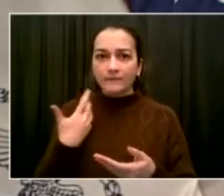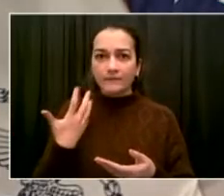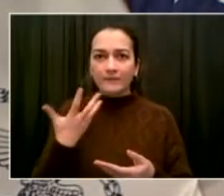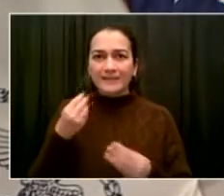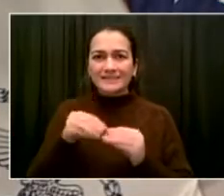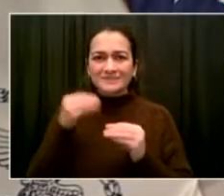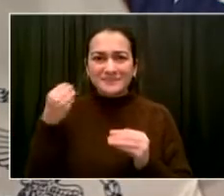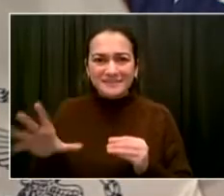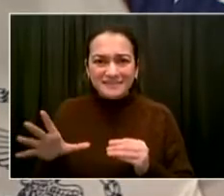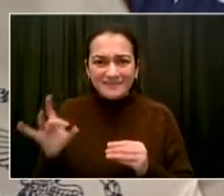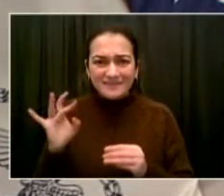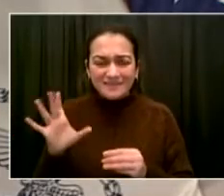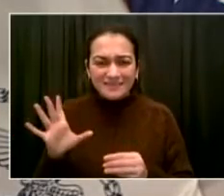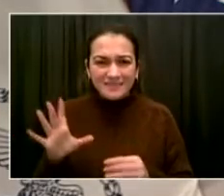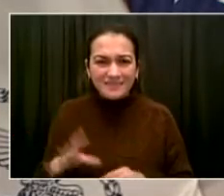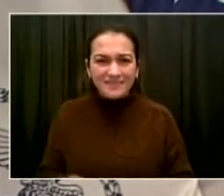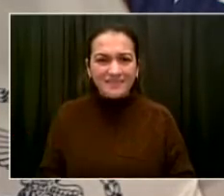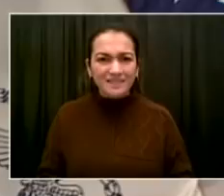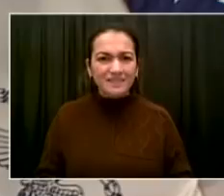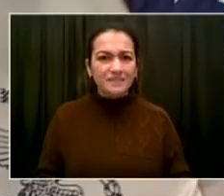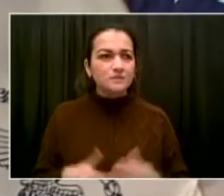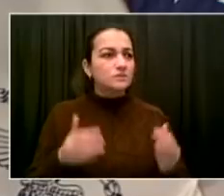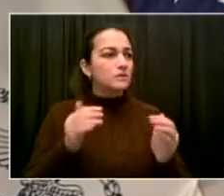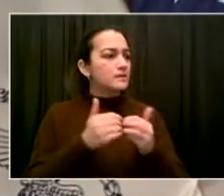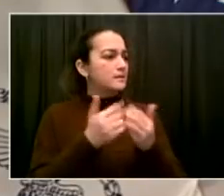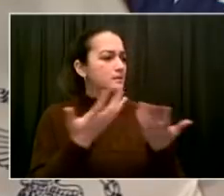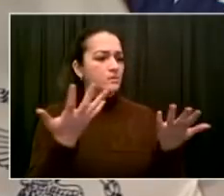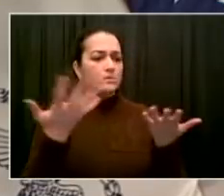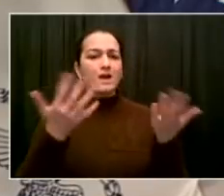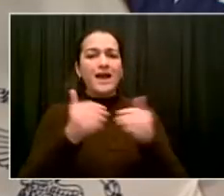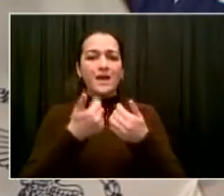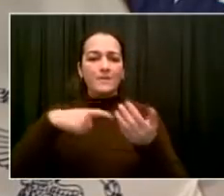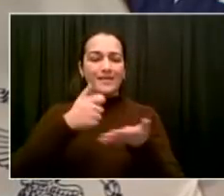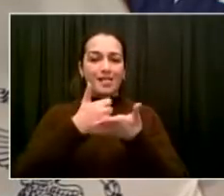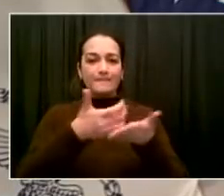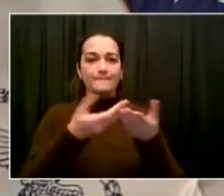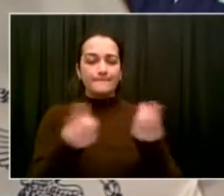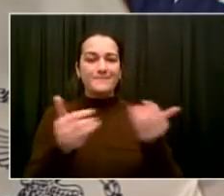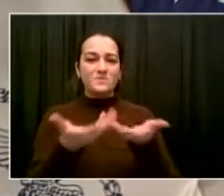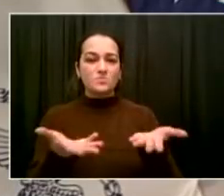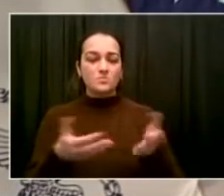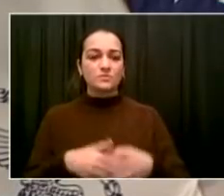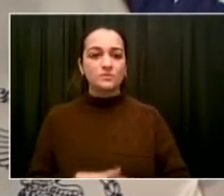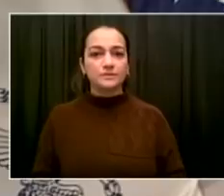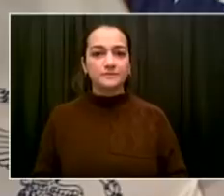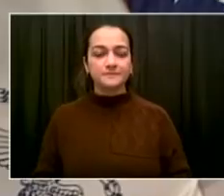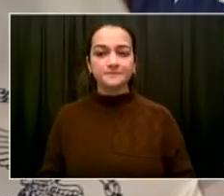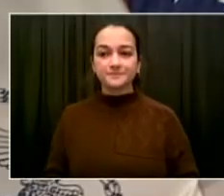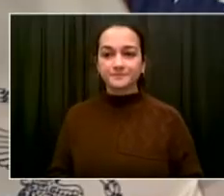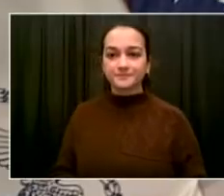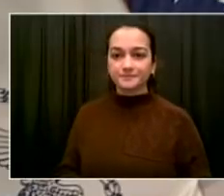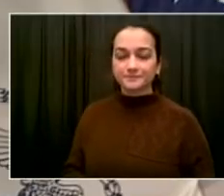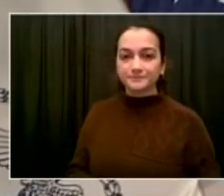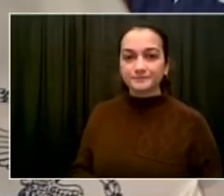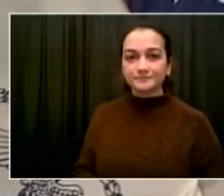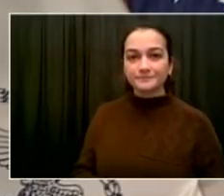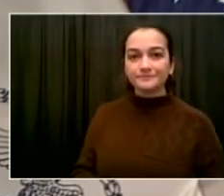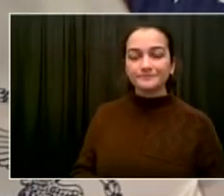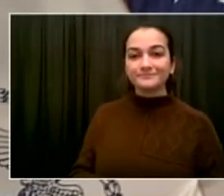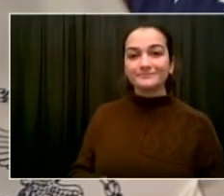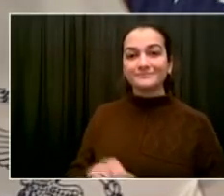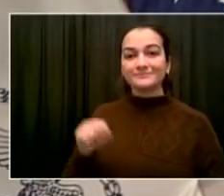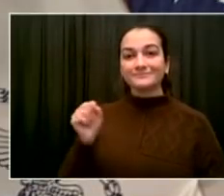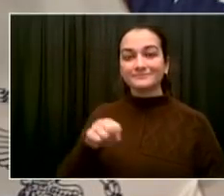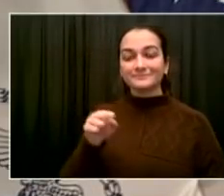tests? Yeah, Gloria, so we are going to be getting a lot more home tests and making them available. One of the things we announced on